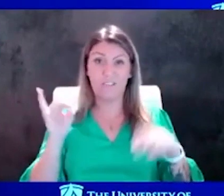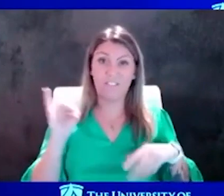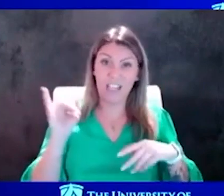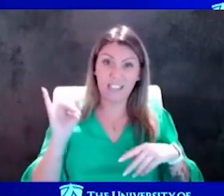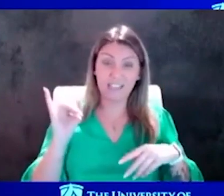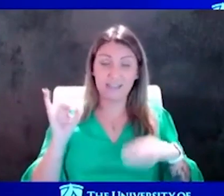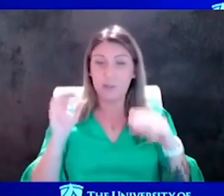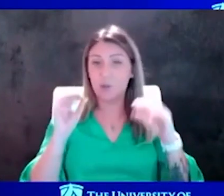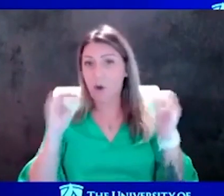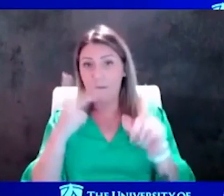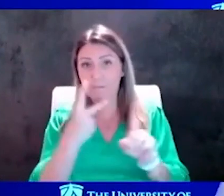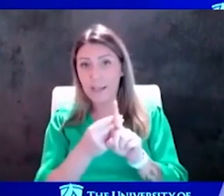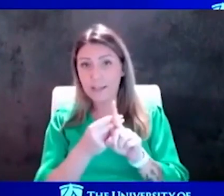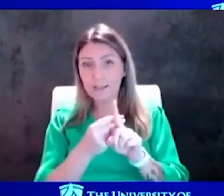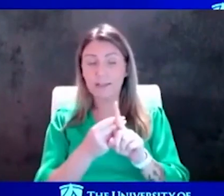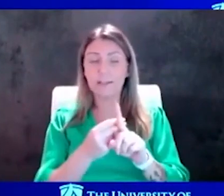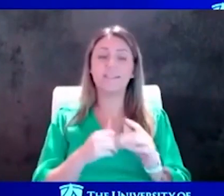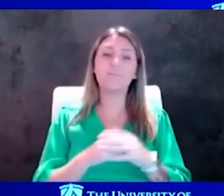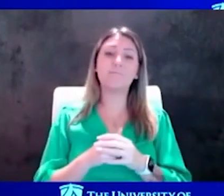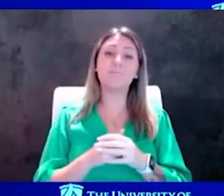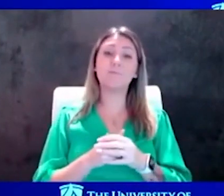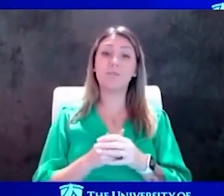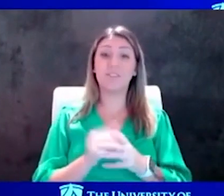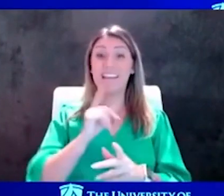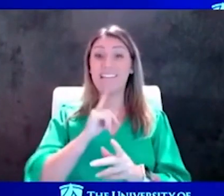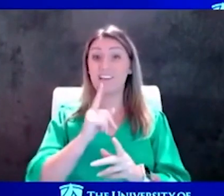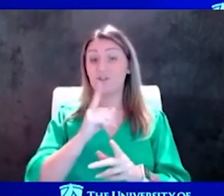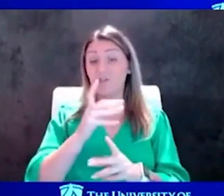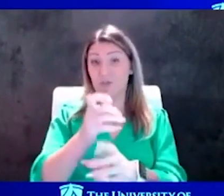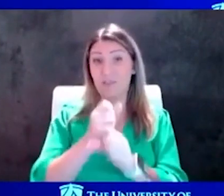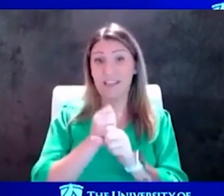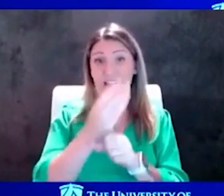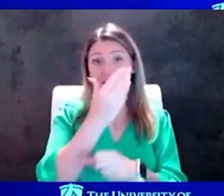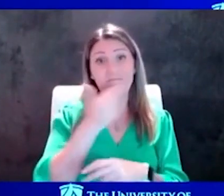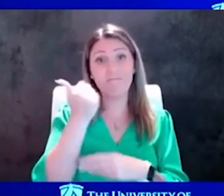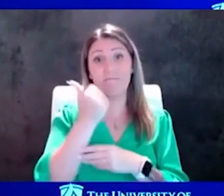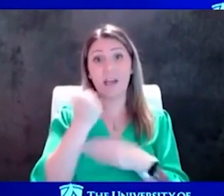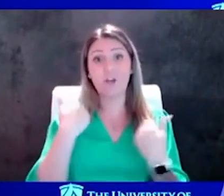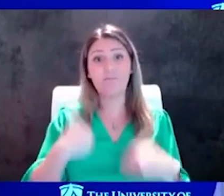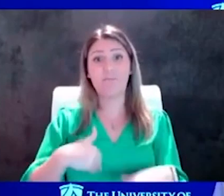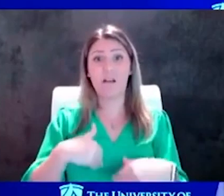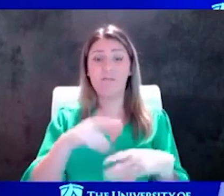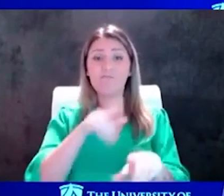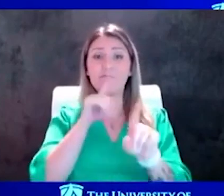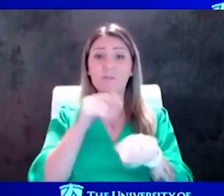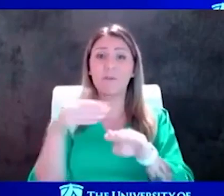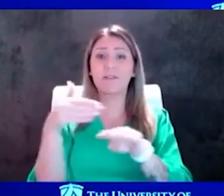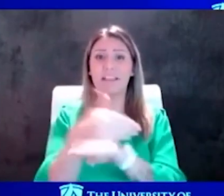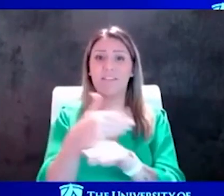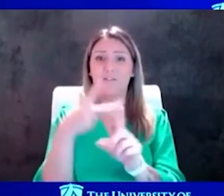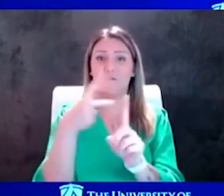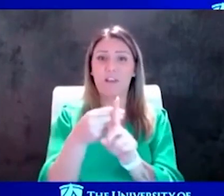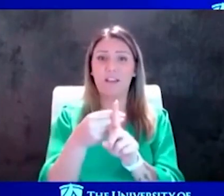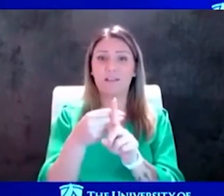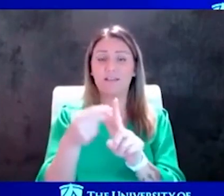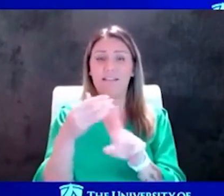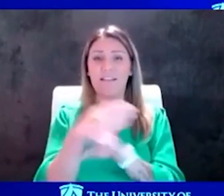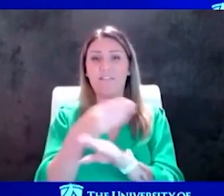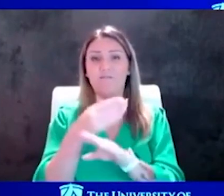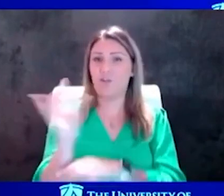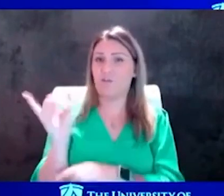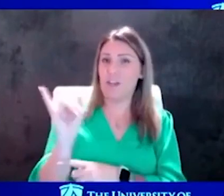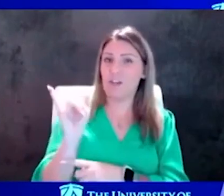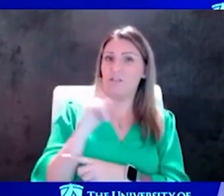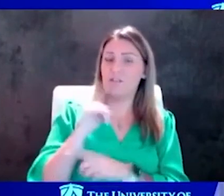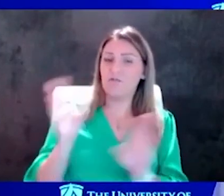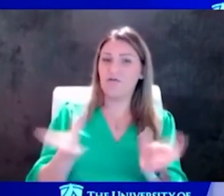gotten vaccinated. So you actually get that better immune response after vaccination, after you've had infection. So I would encourage everybody to